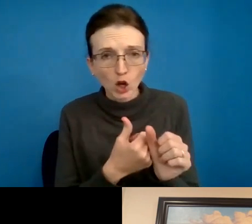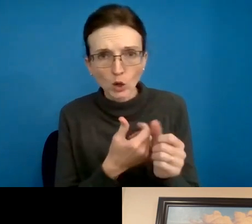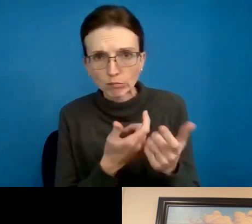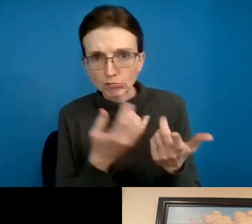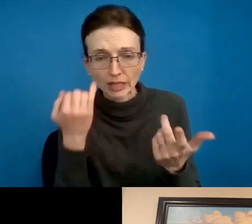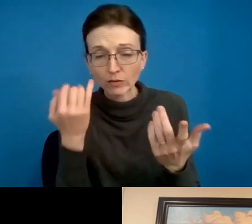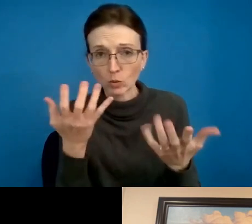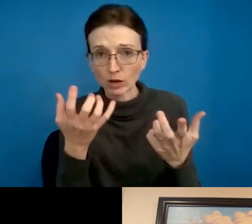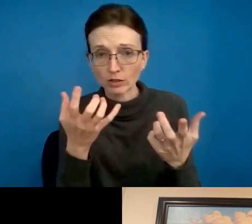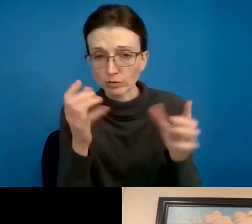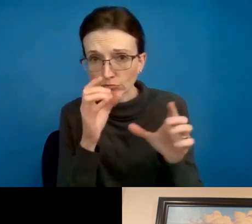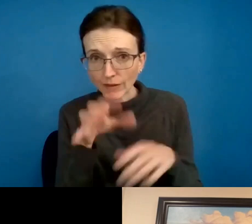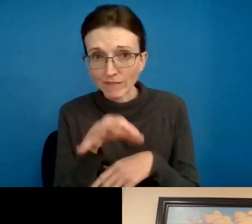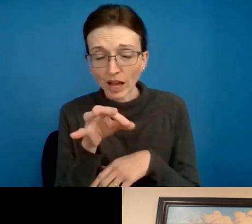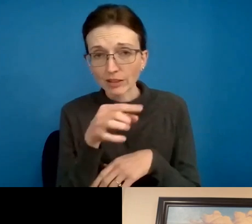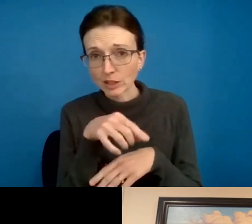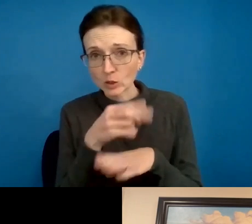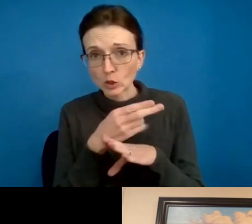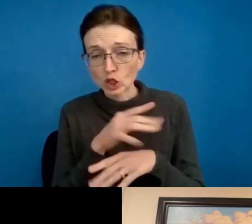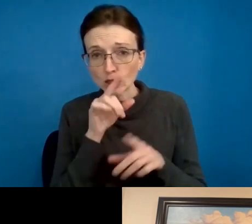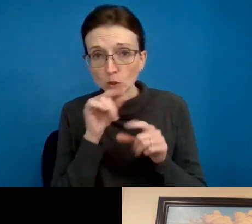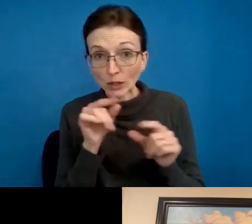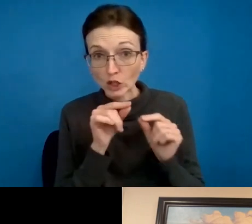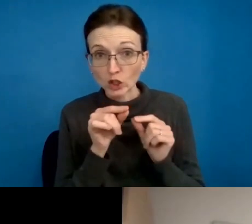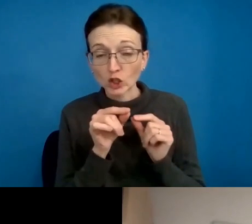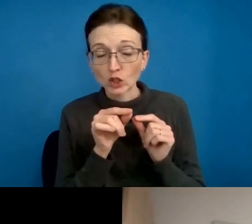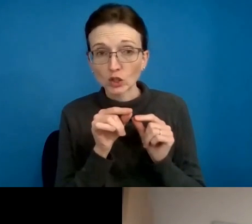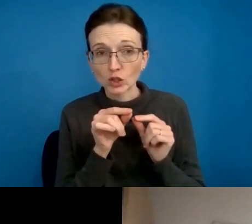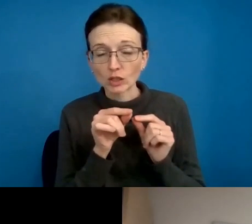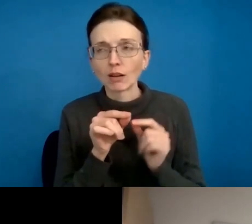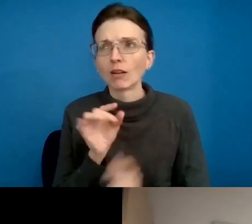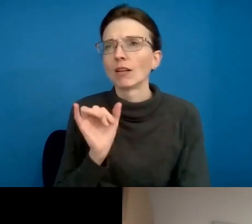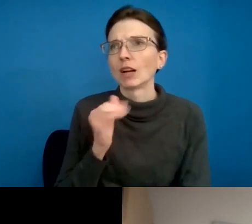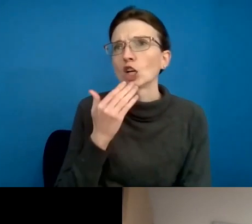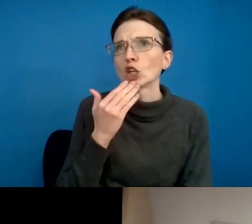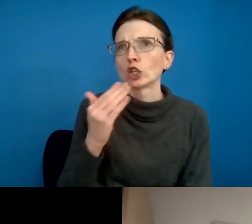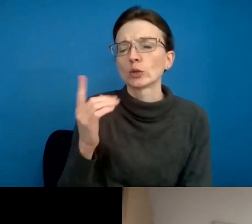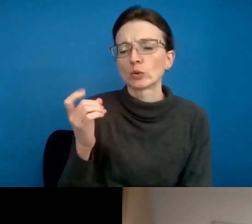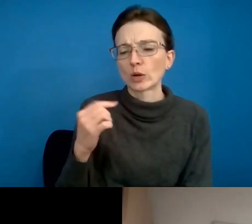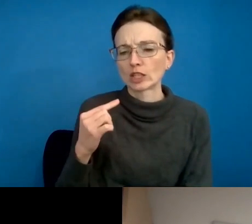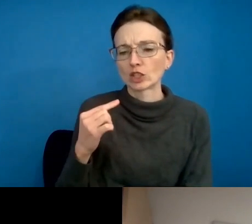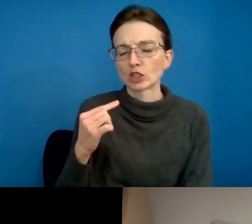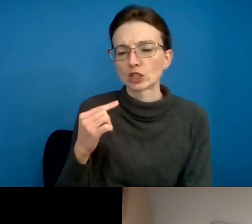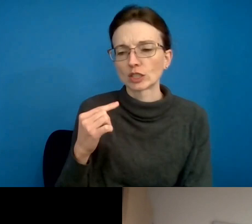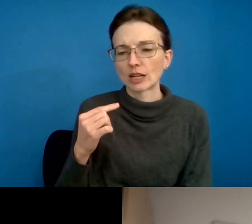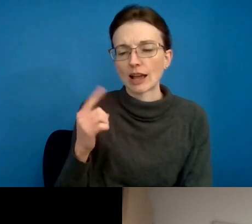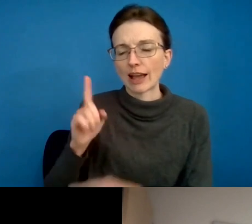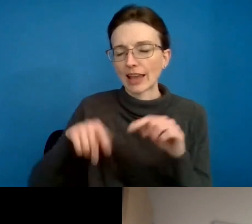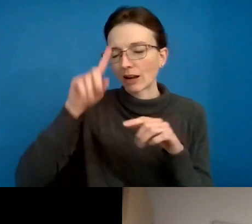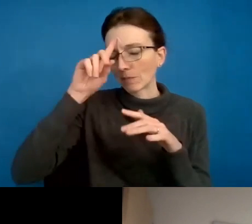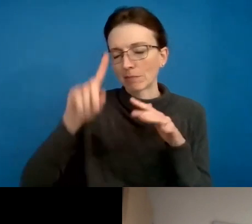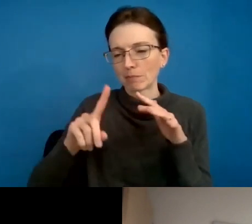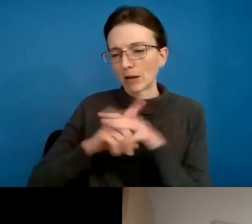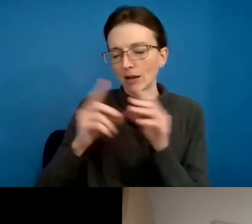those users on Twitter? That's a good question. I haven't been able to think of one off the top of my